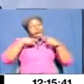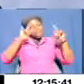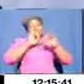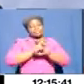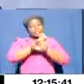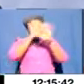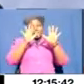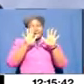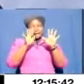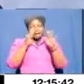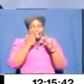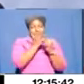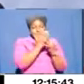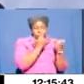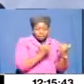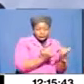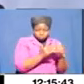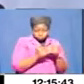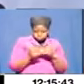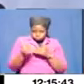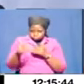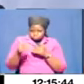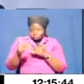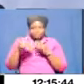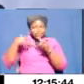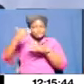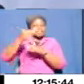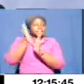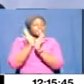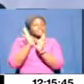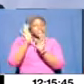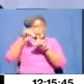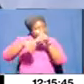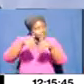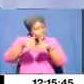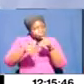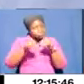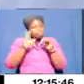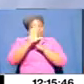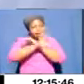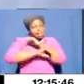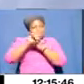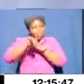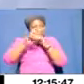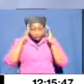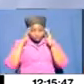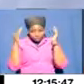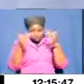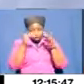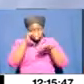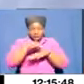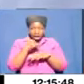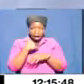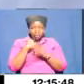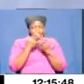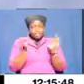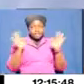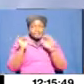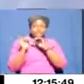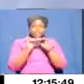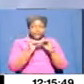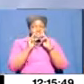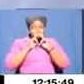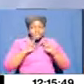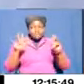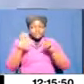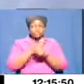now and the next election, the country should be focused on having a free, fair and peaceful election, and also a